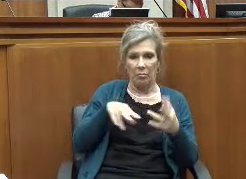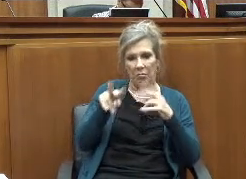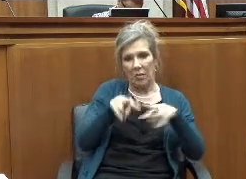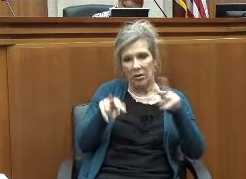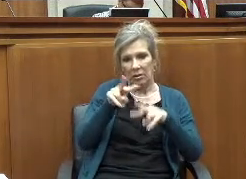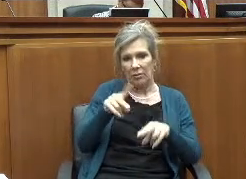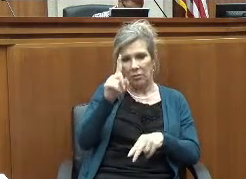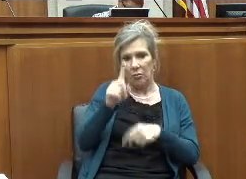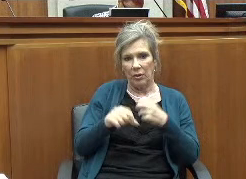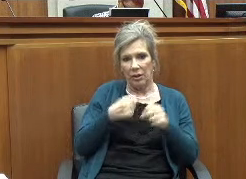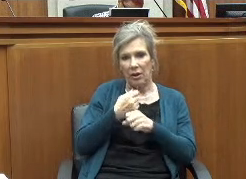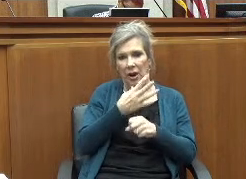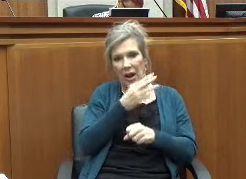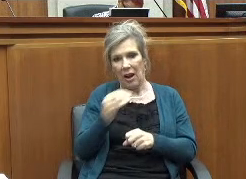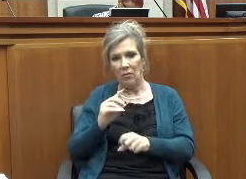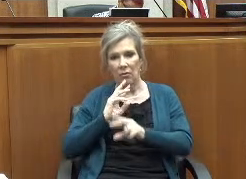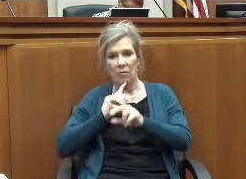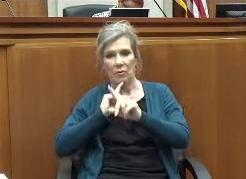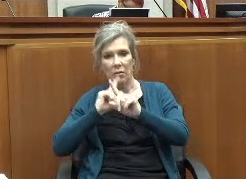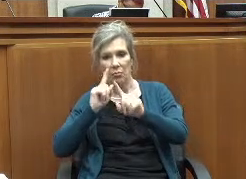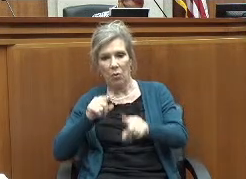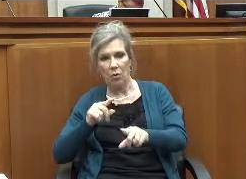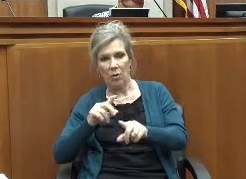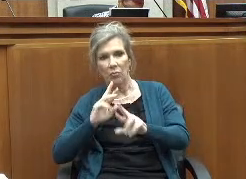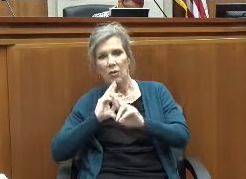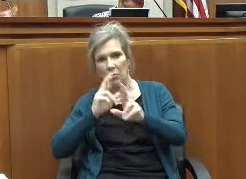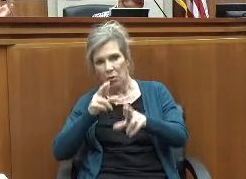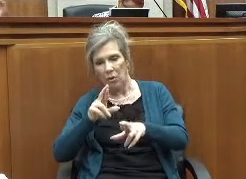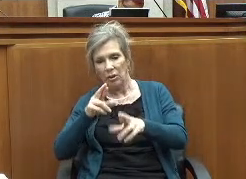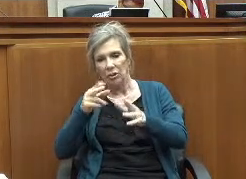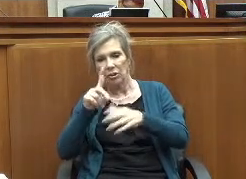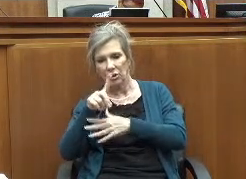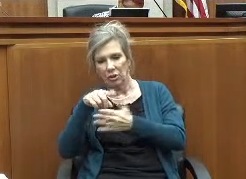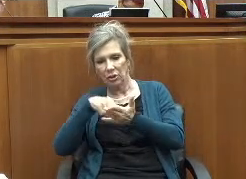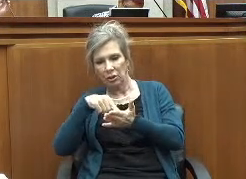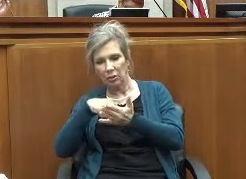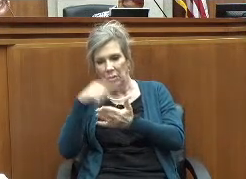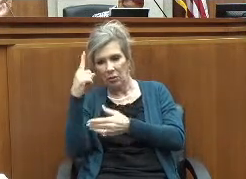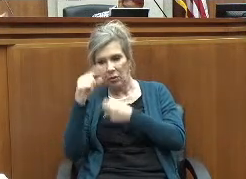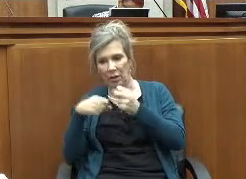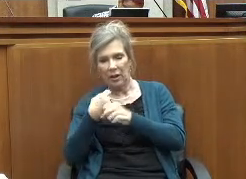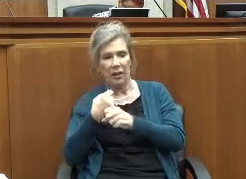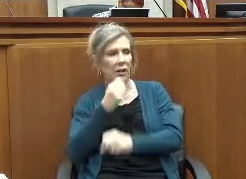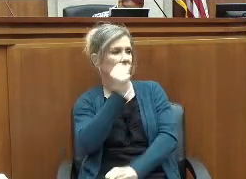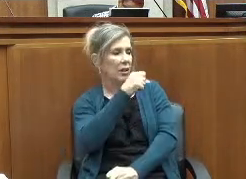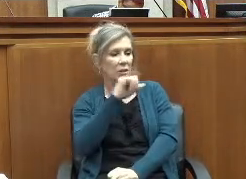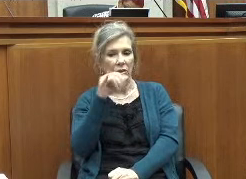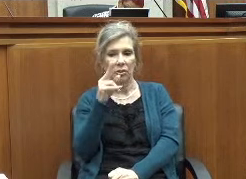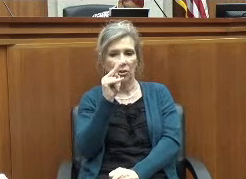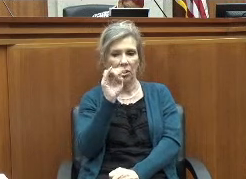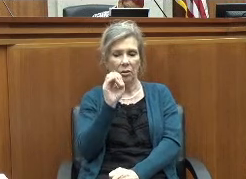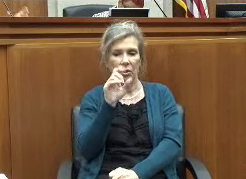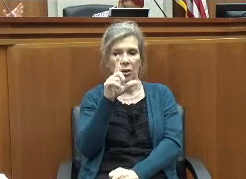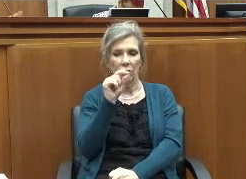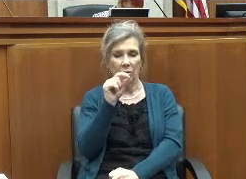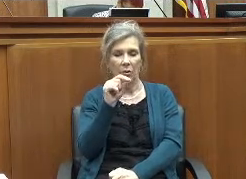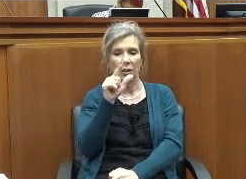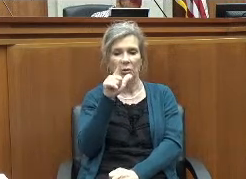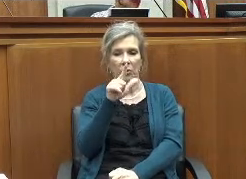would be due in 1 year. Is that correct? End of the year, June, Right. June 2020. Sorry,